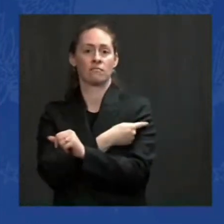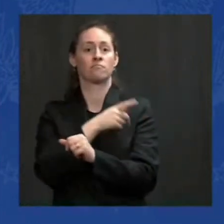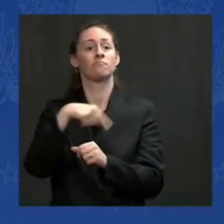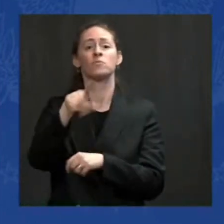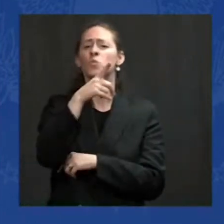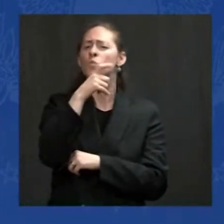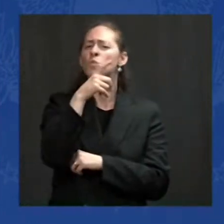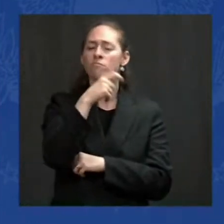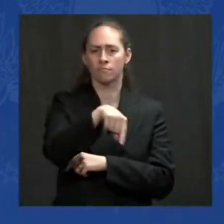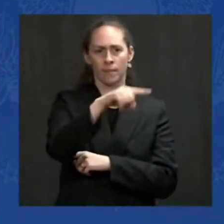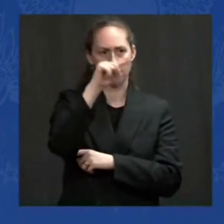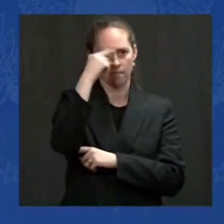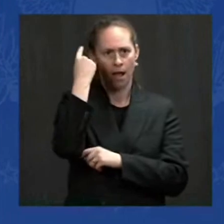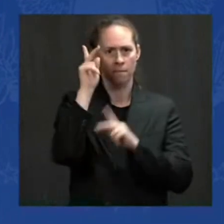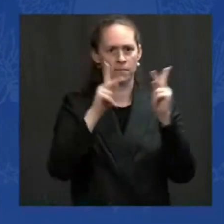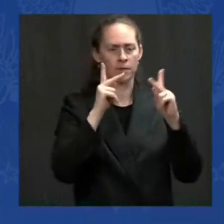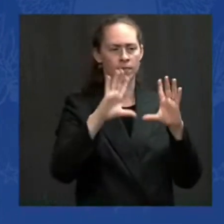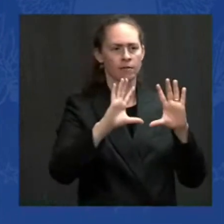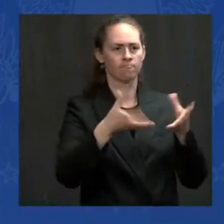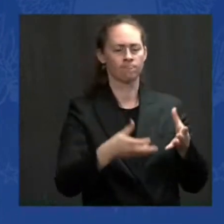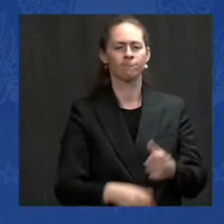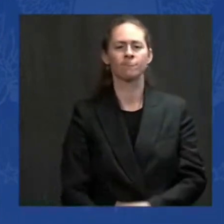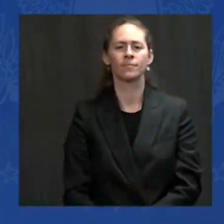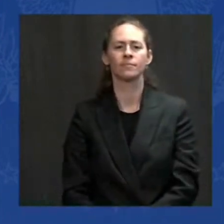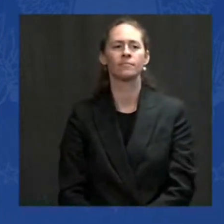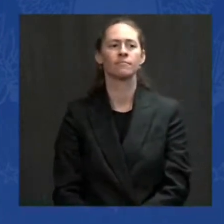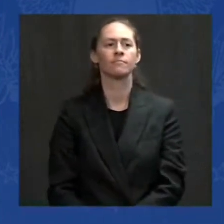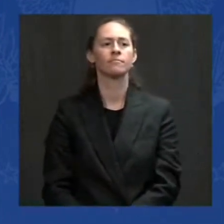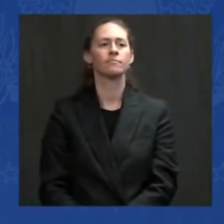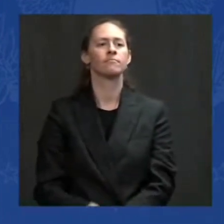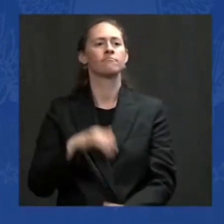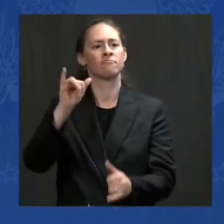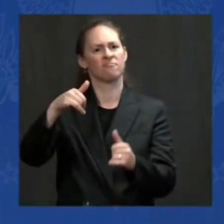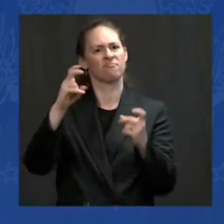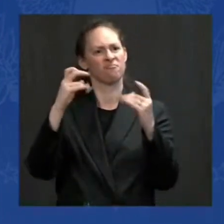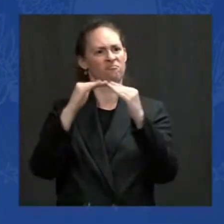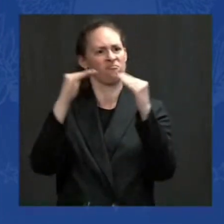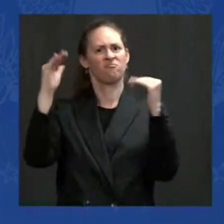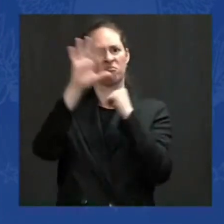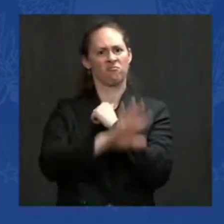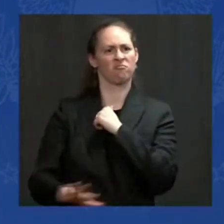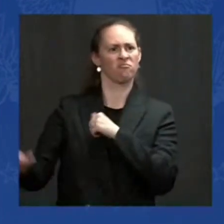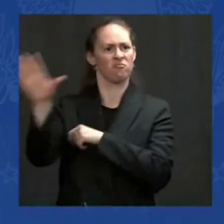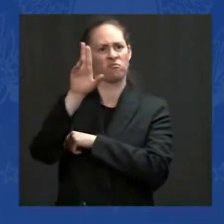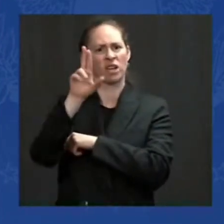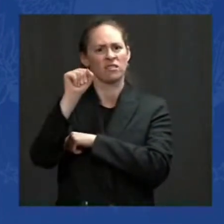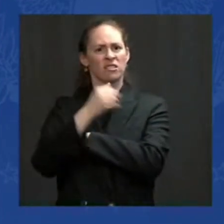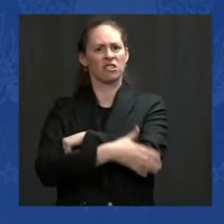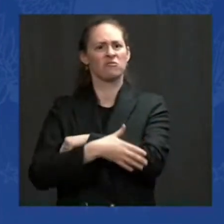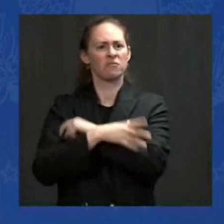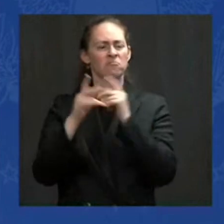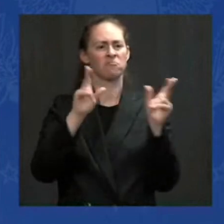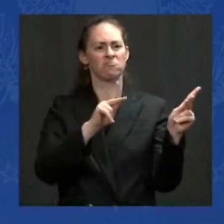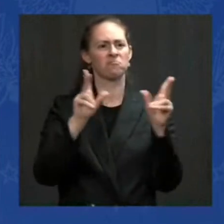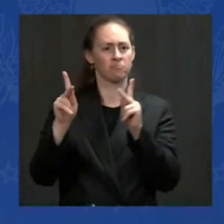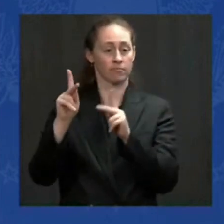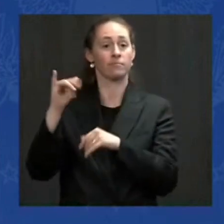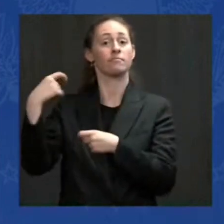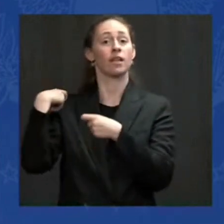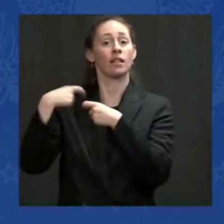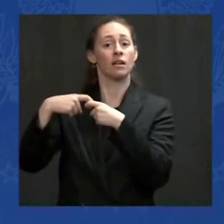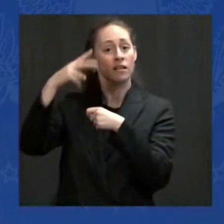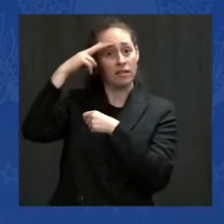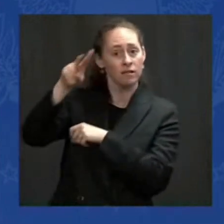in terms of the group's representation in the general US population. Now, Latinos make up 17% of the total US